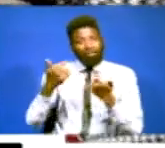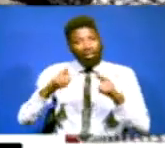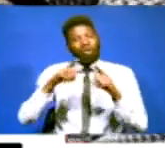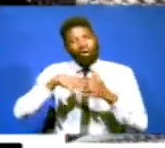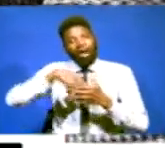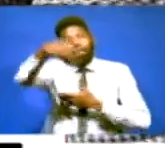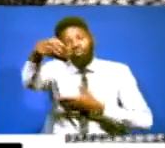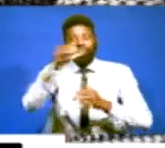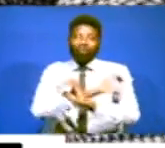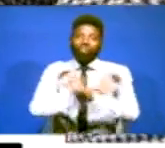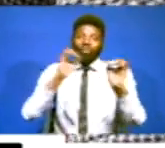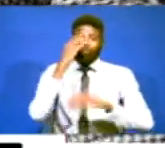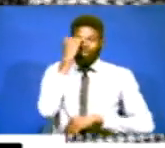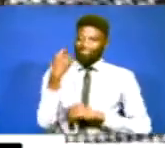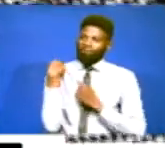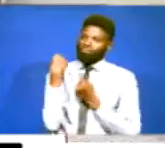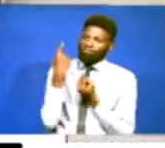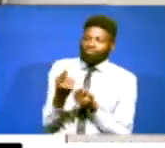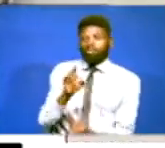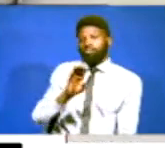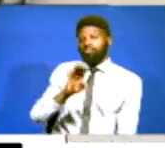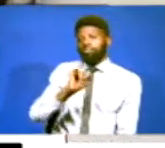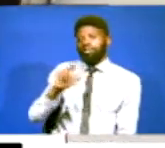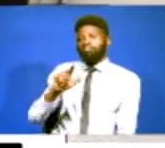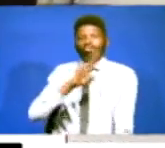facility over unpaid medical bills.